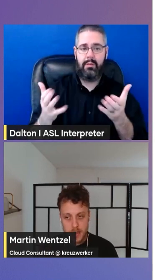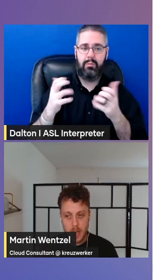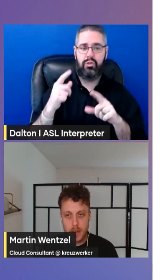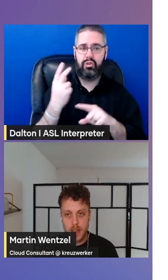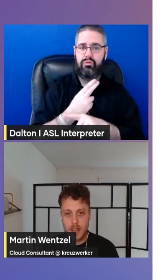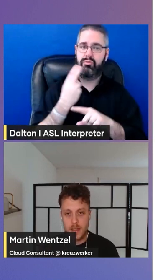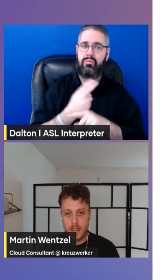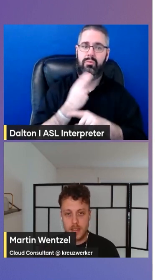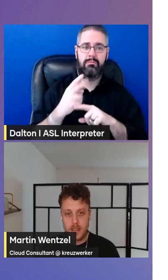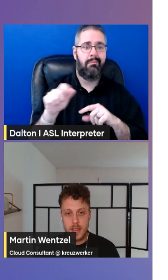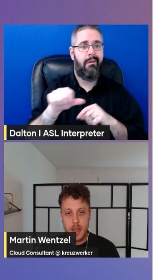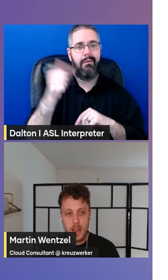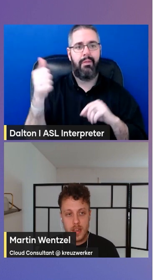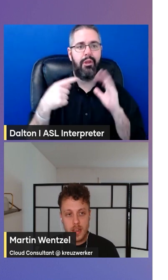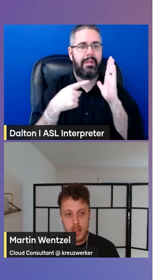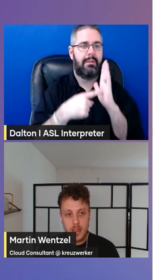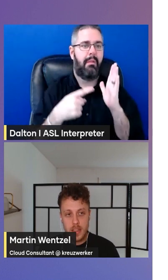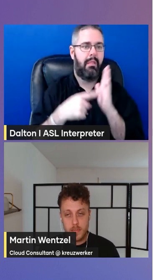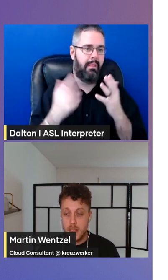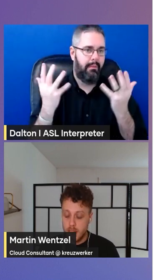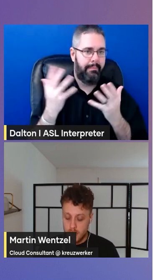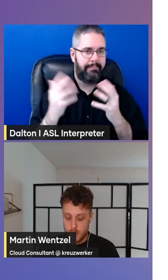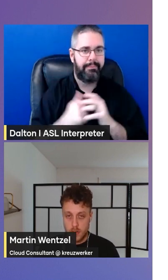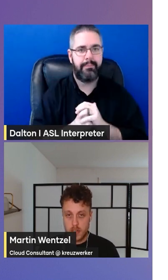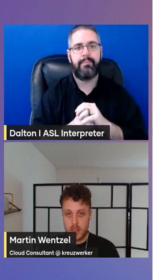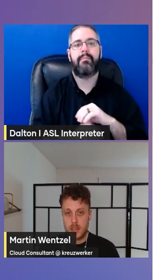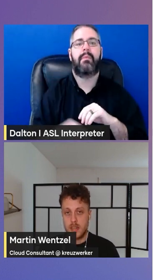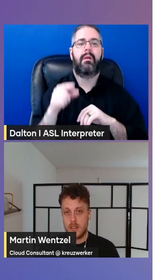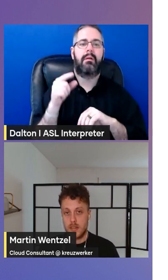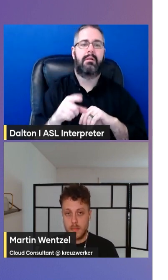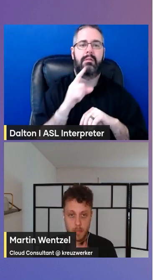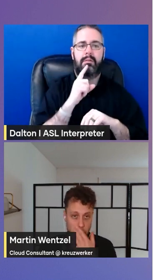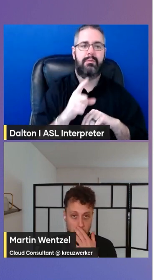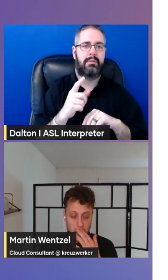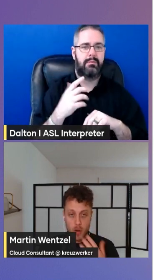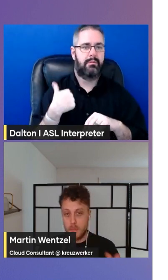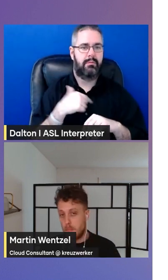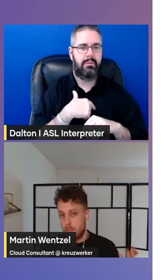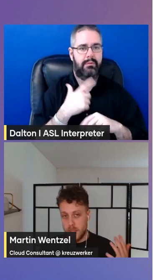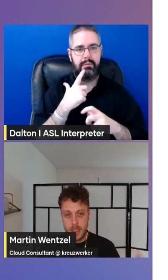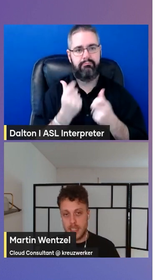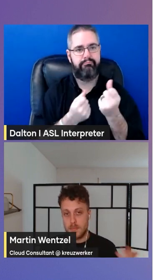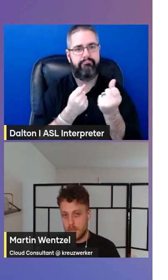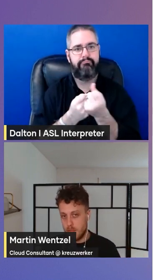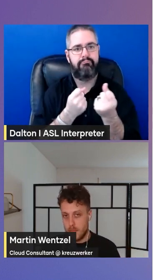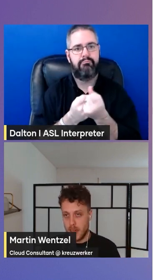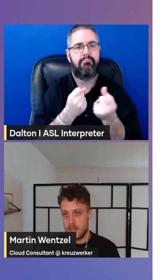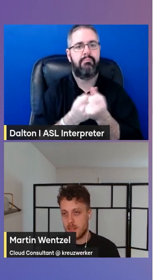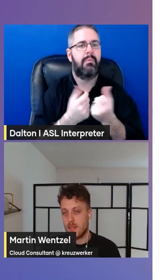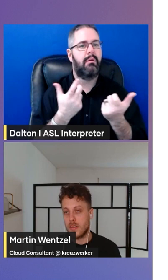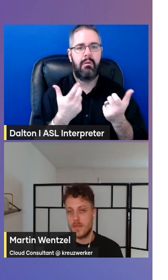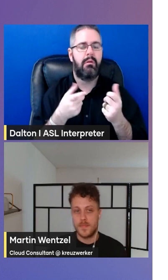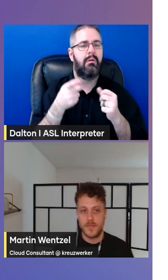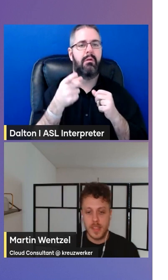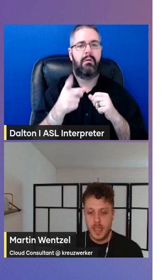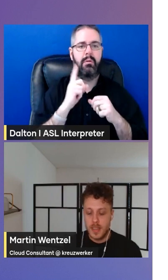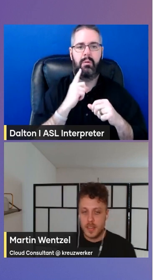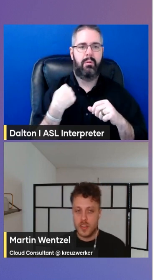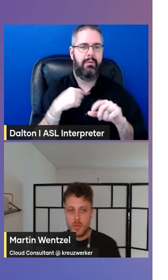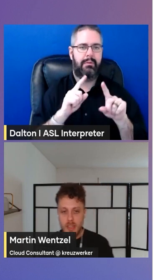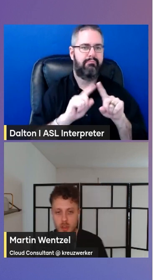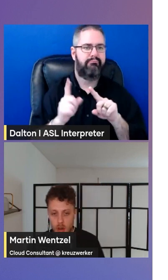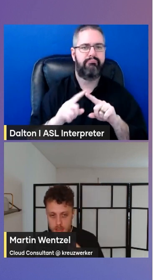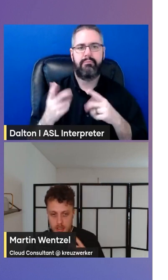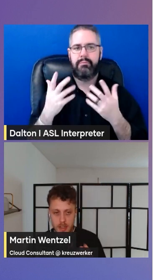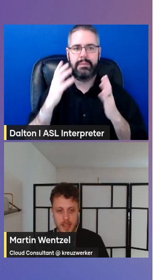Another example is build-kit support, or build-x plugins and so on.